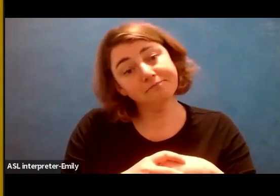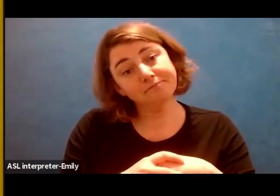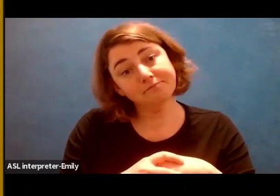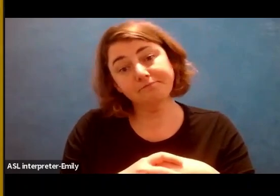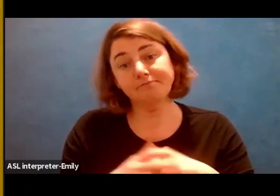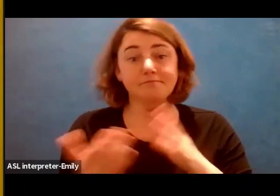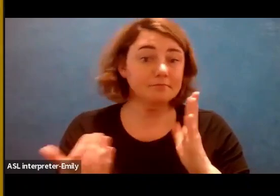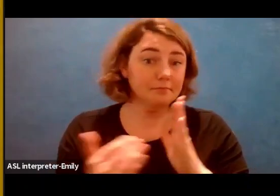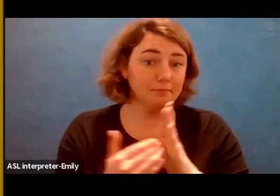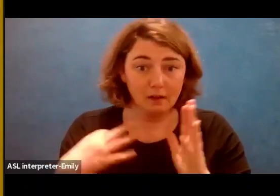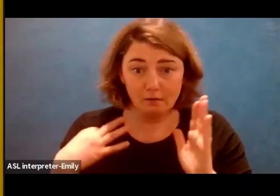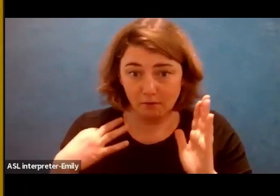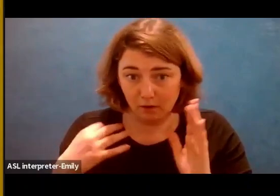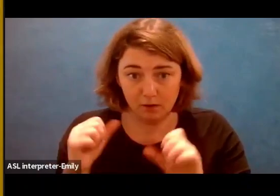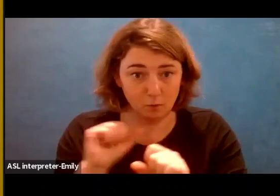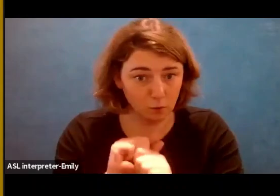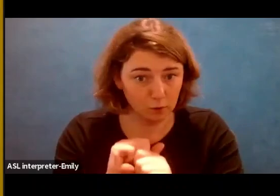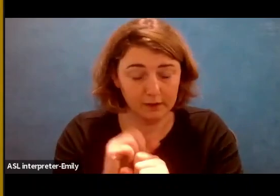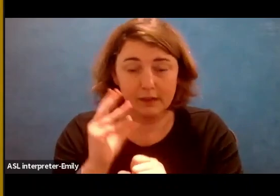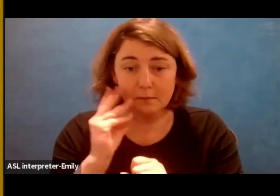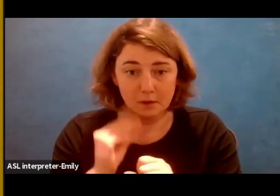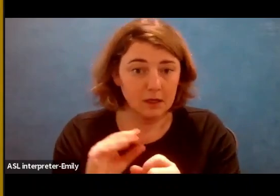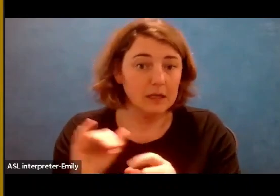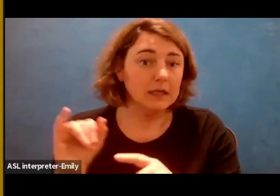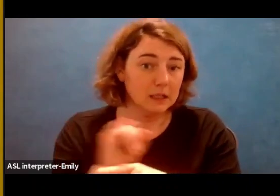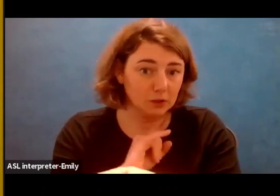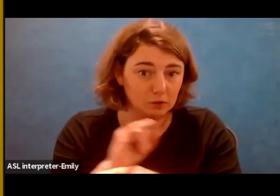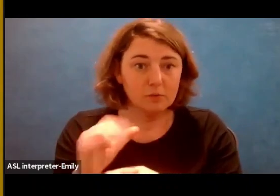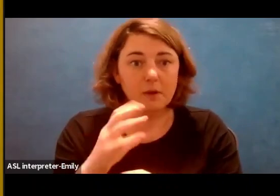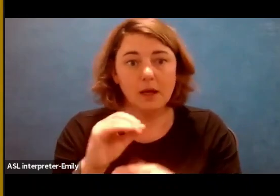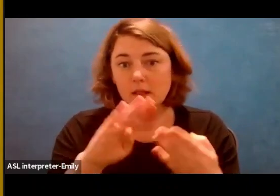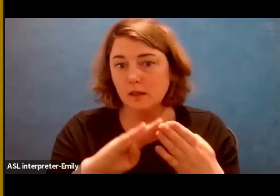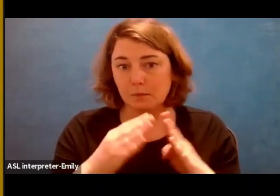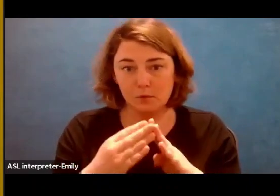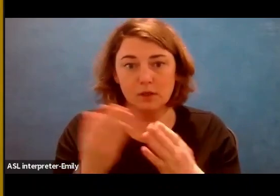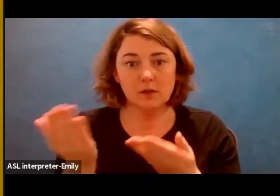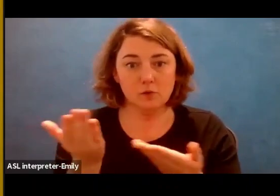So again, volunteers, work experiences, internships, and community service.